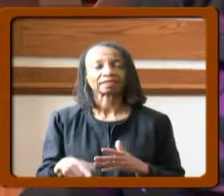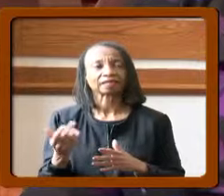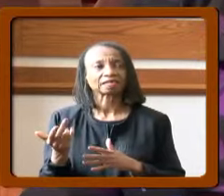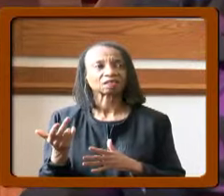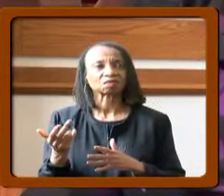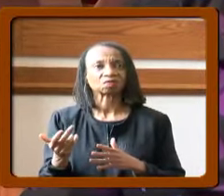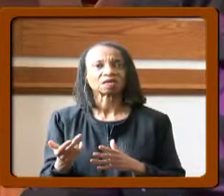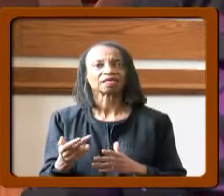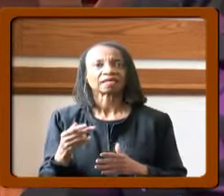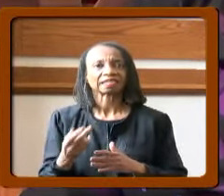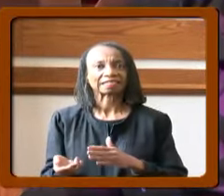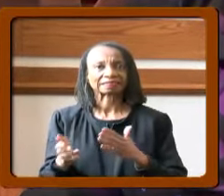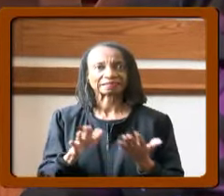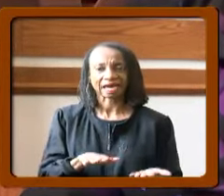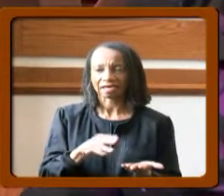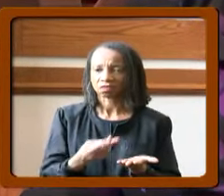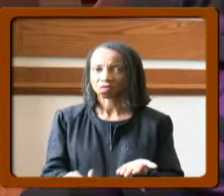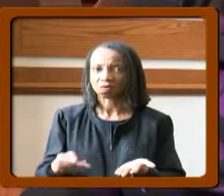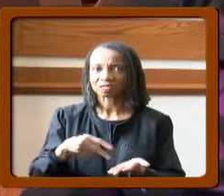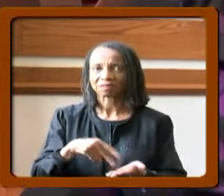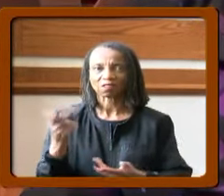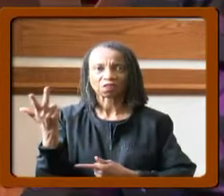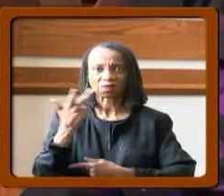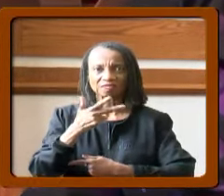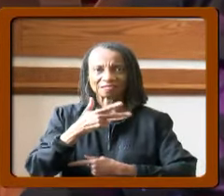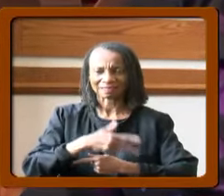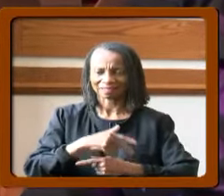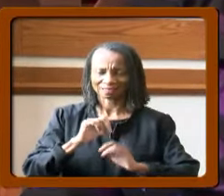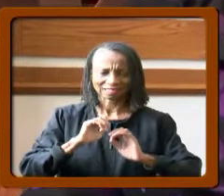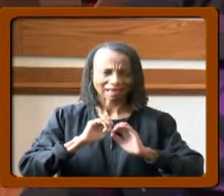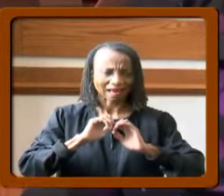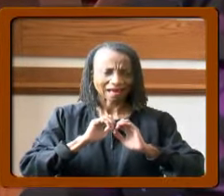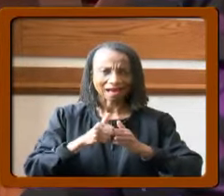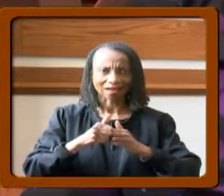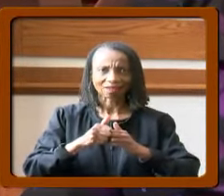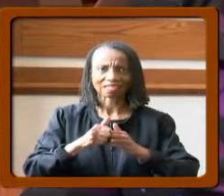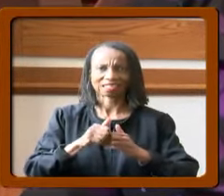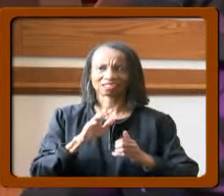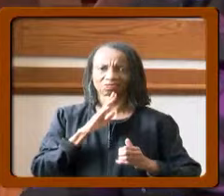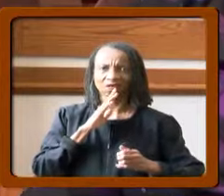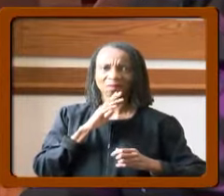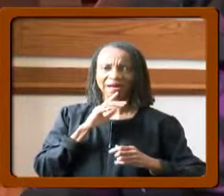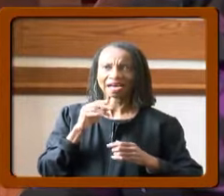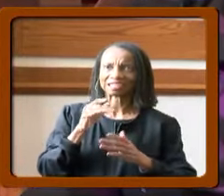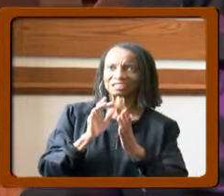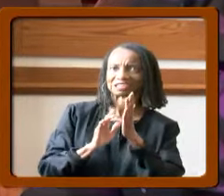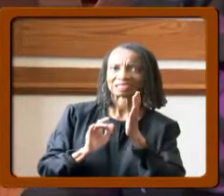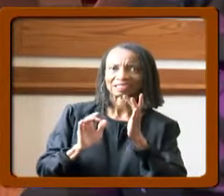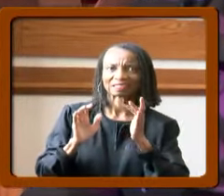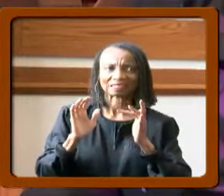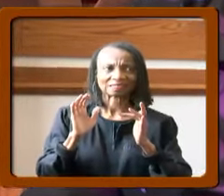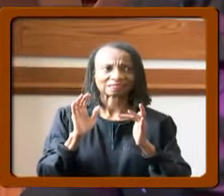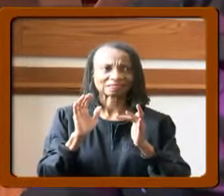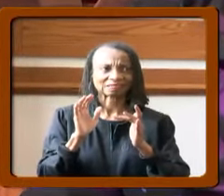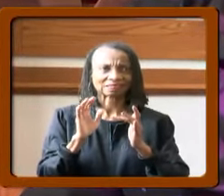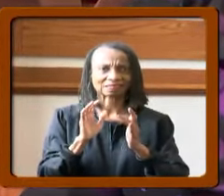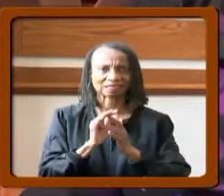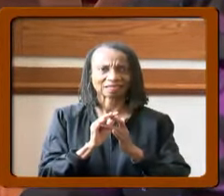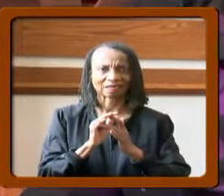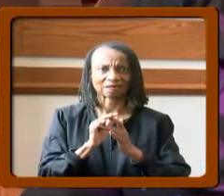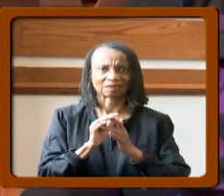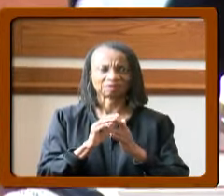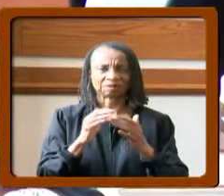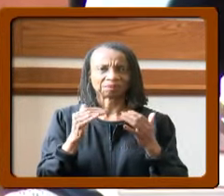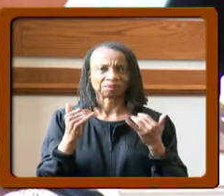he said, how in the world can I talk about this Jesus? And John, the first century